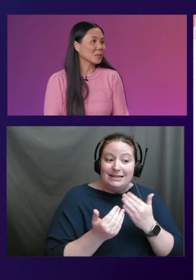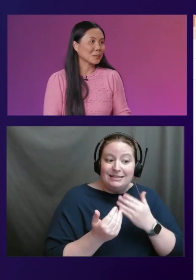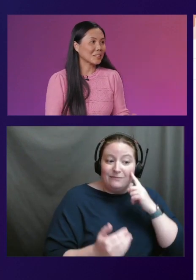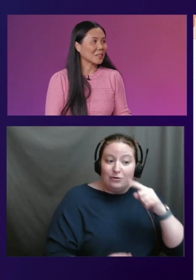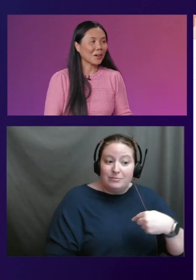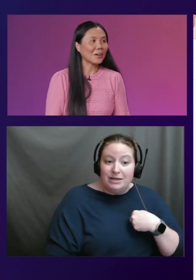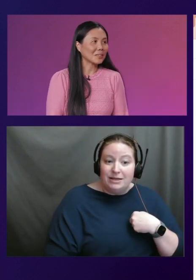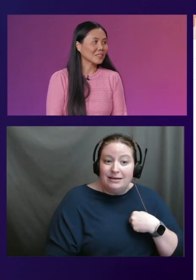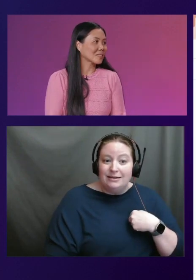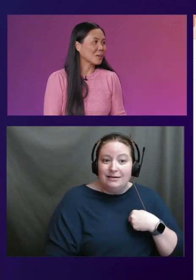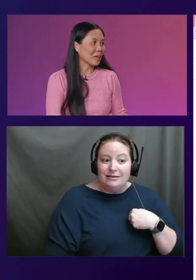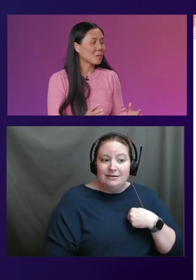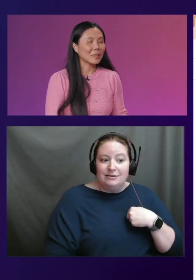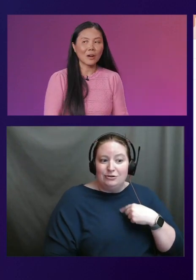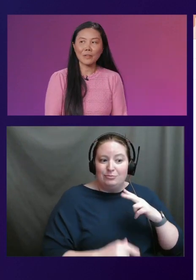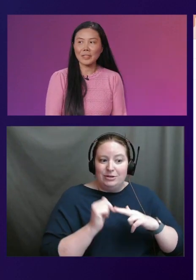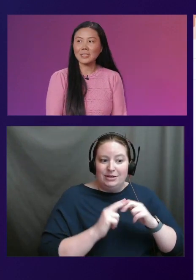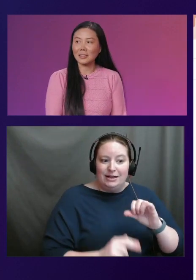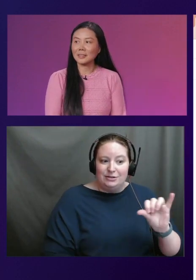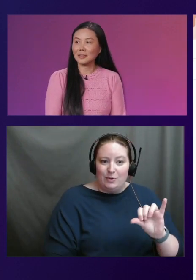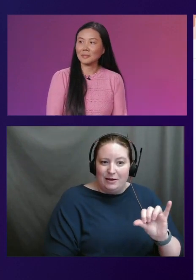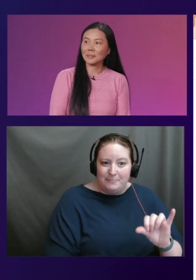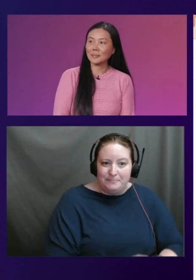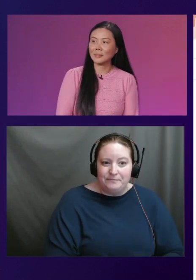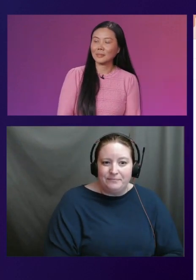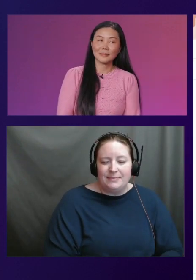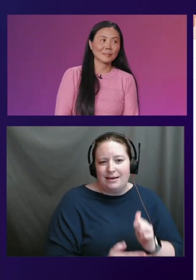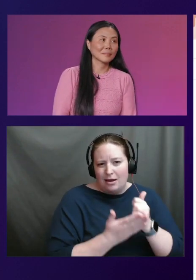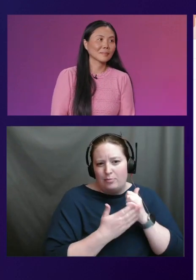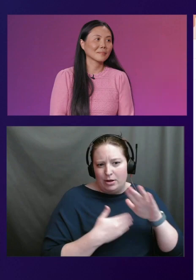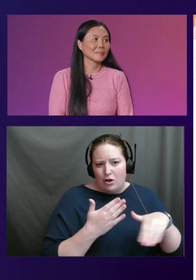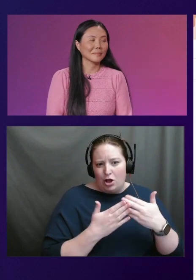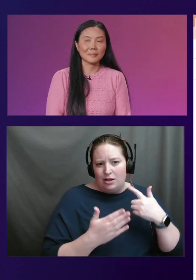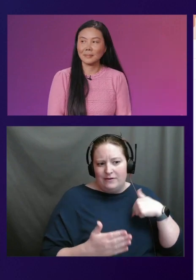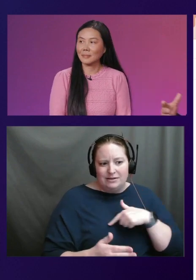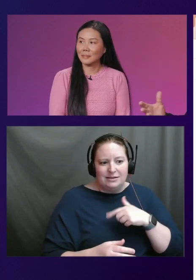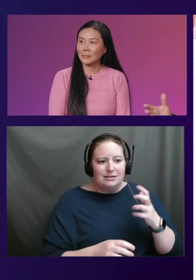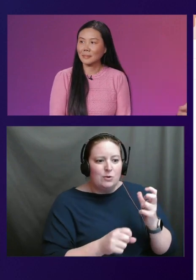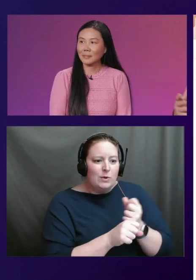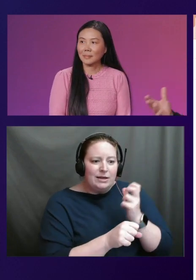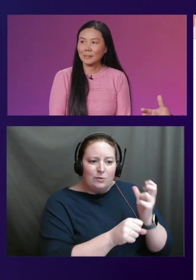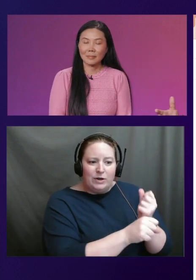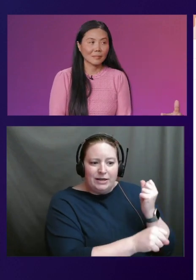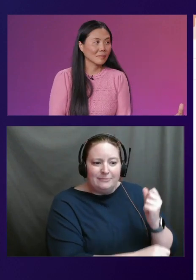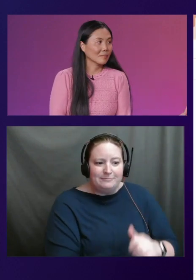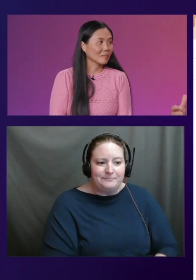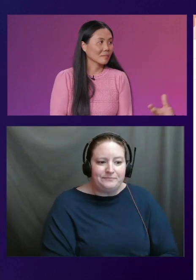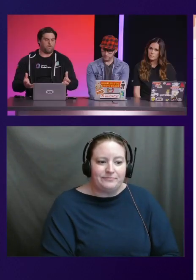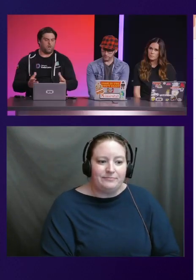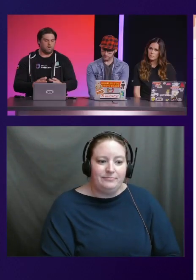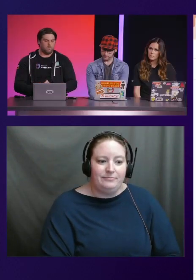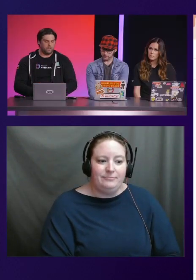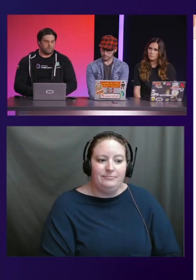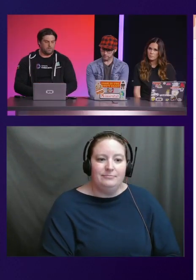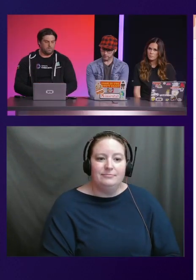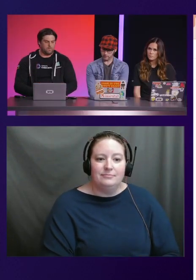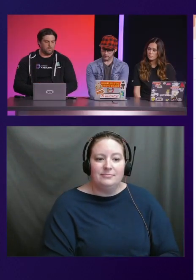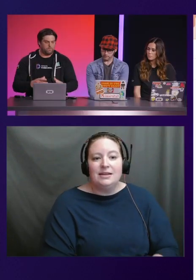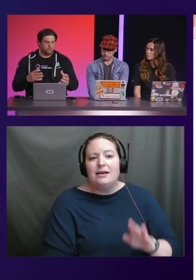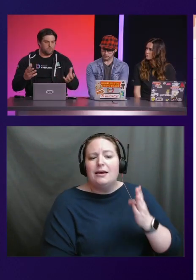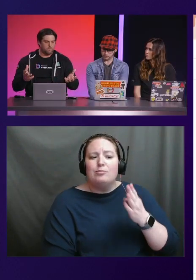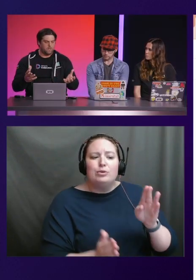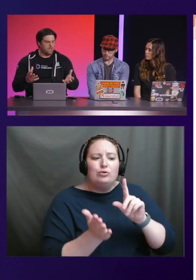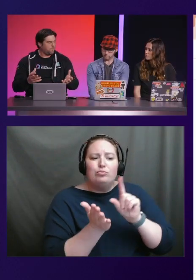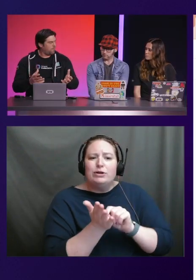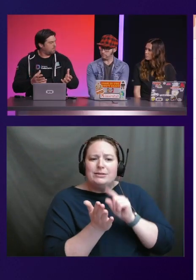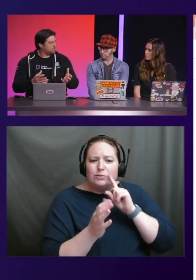well. So it's all helping all of us. Yeah. Everything's win-win. connected. Yeah, and blueprints will really get you so far, right? If